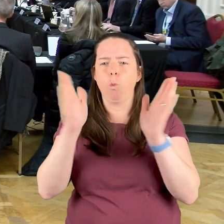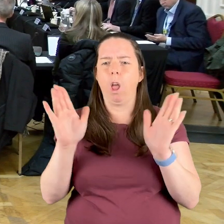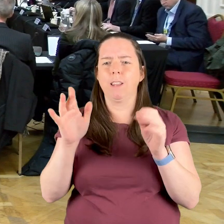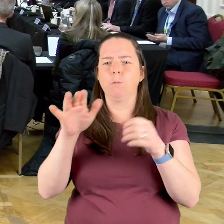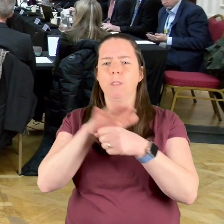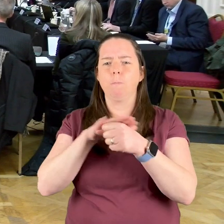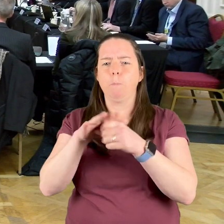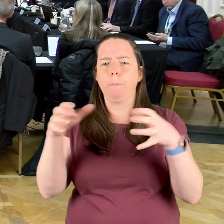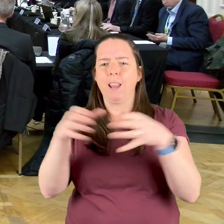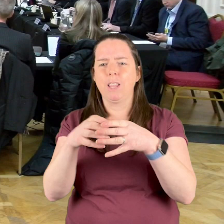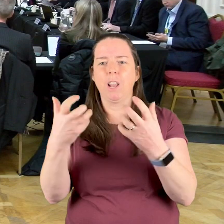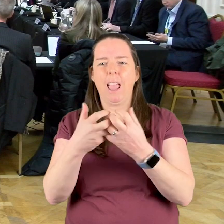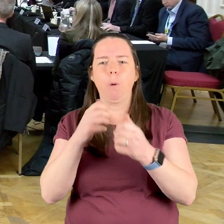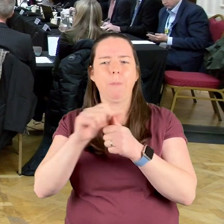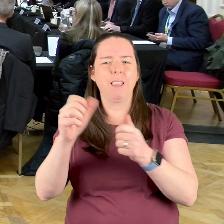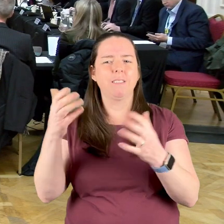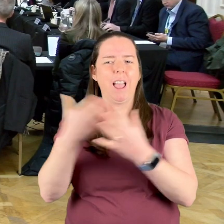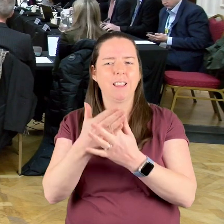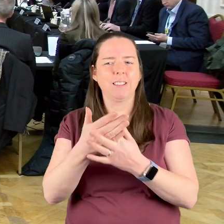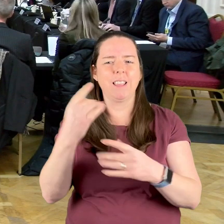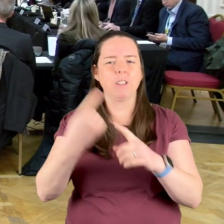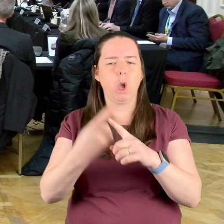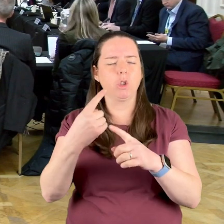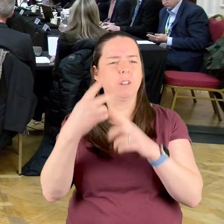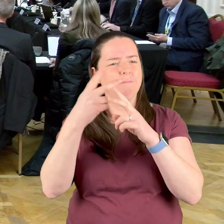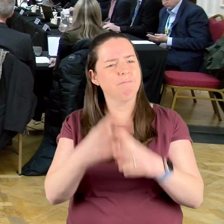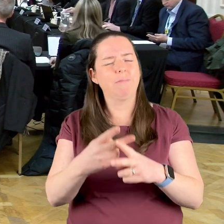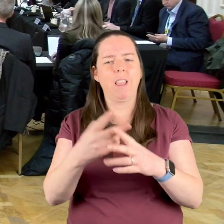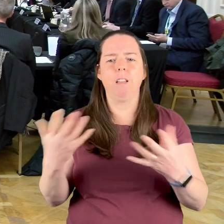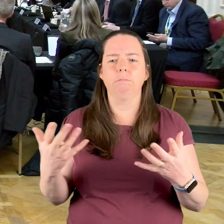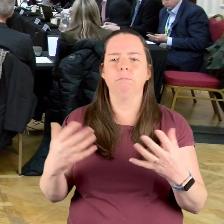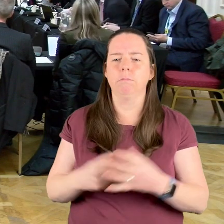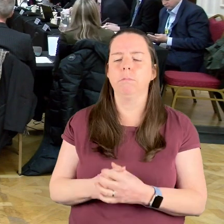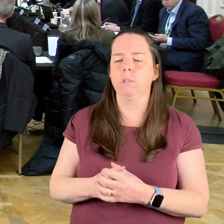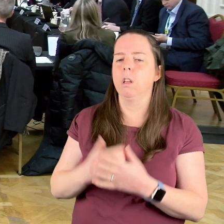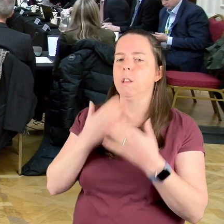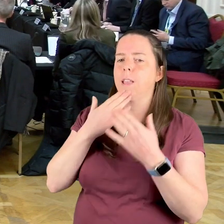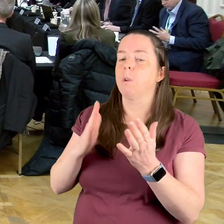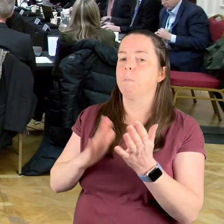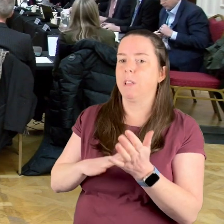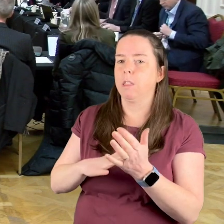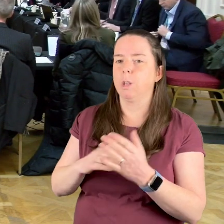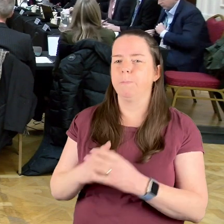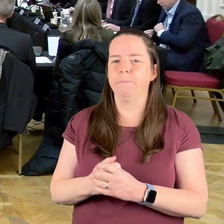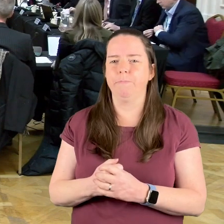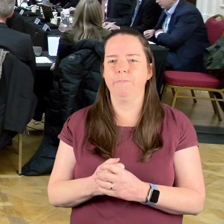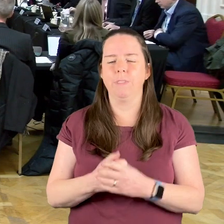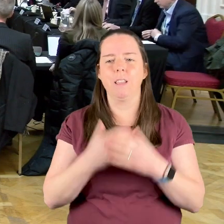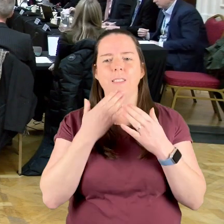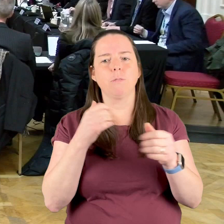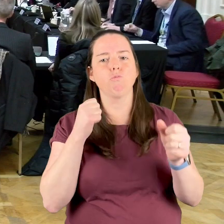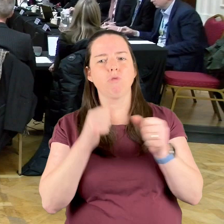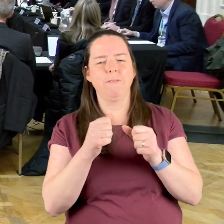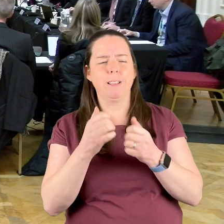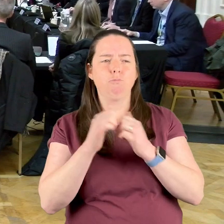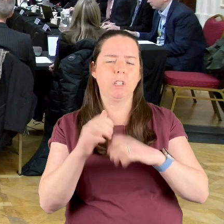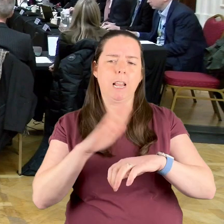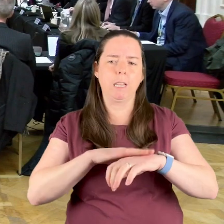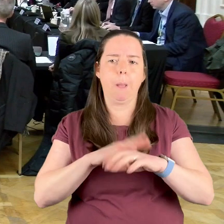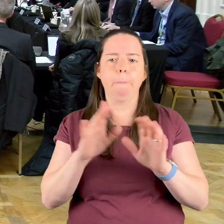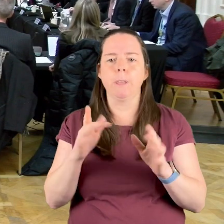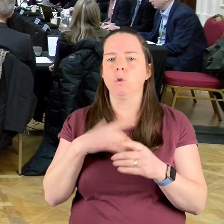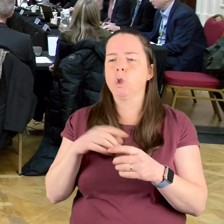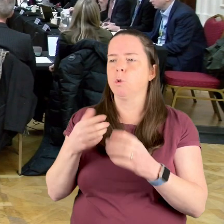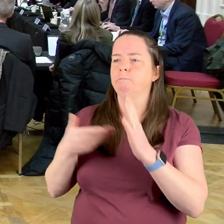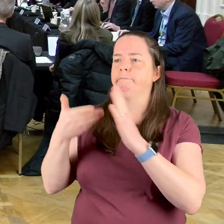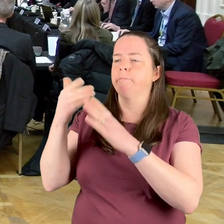access urgent emergency care? Thank you. Matthew. Thanks, Chair. Just briefly, I appreciate the time, but